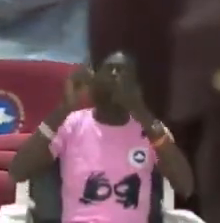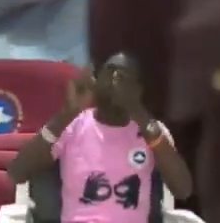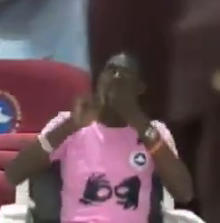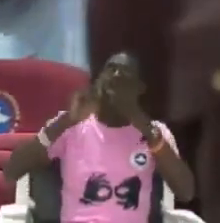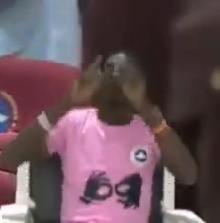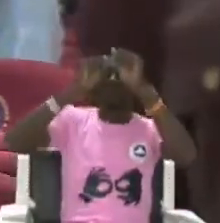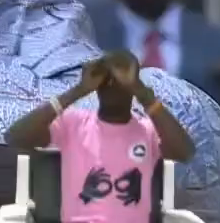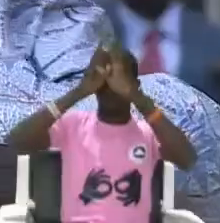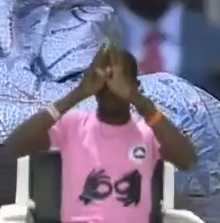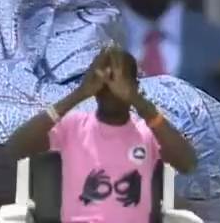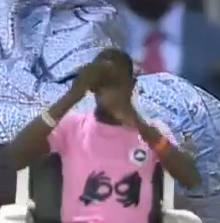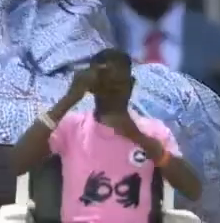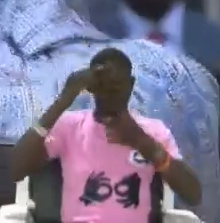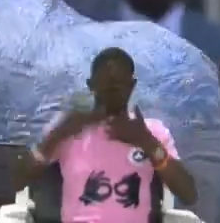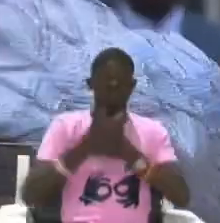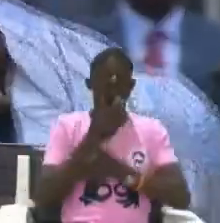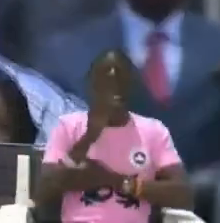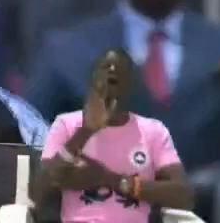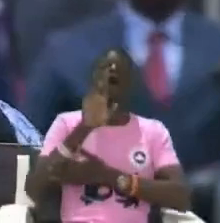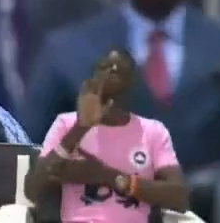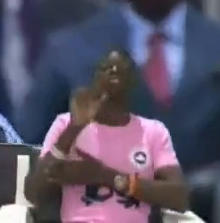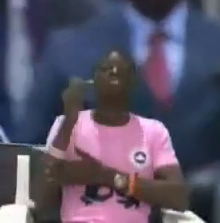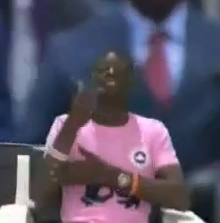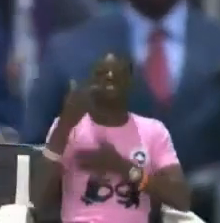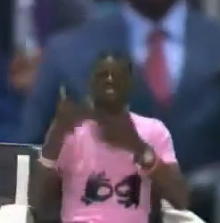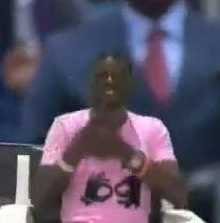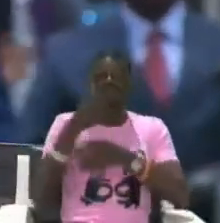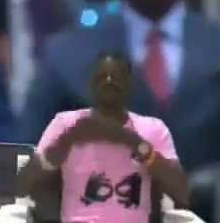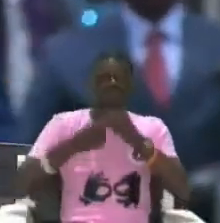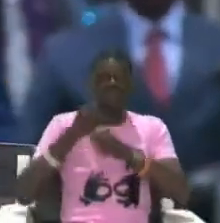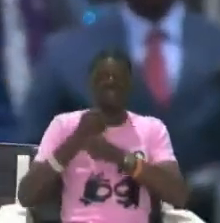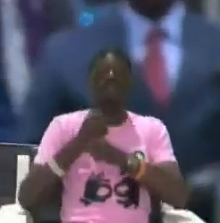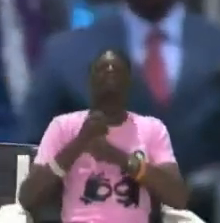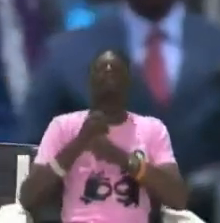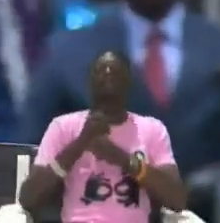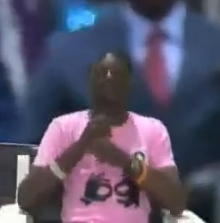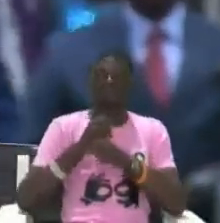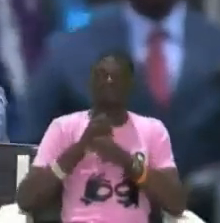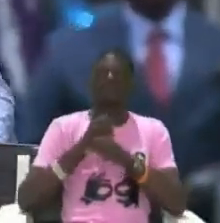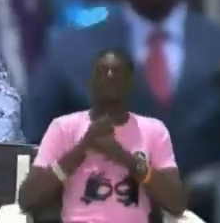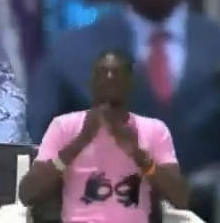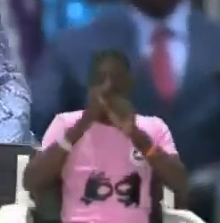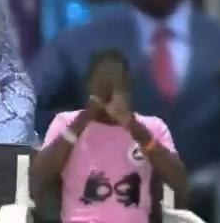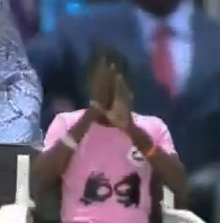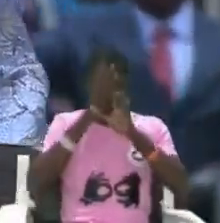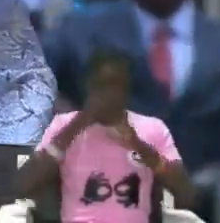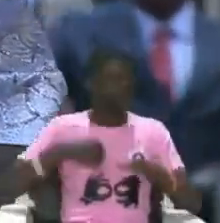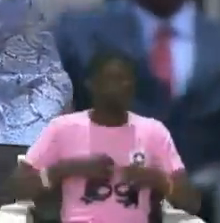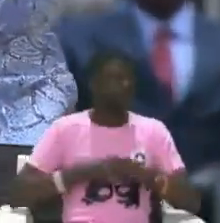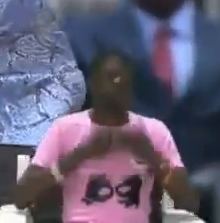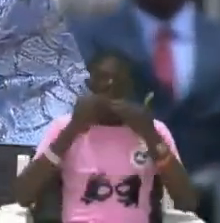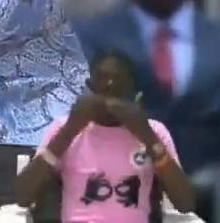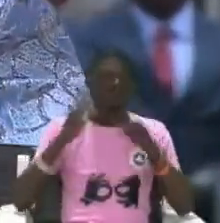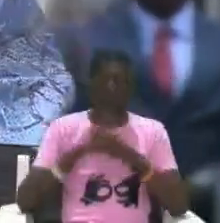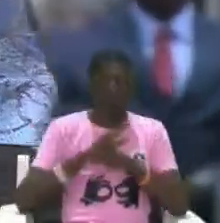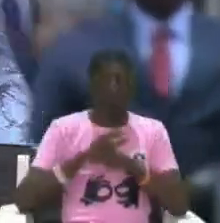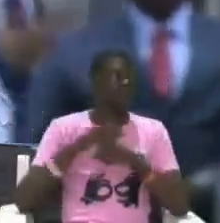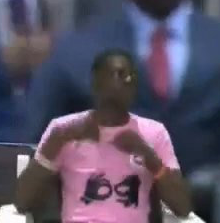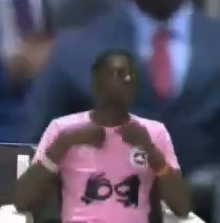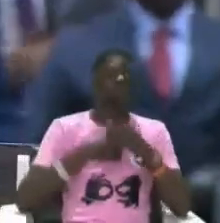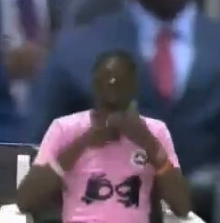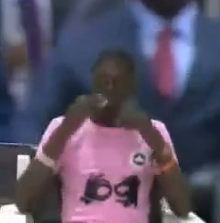you for the new redeemed year, for this first Holy Ghost service in the year. Daddy, we say we are grateful. We are grateful,